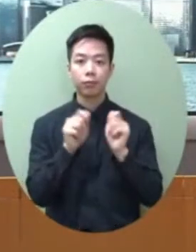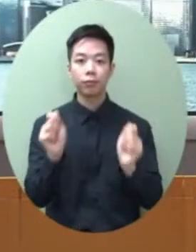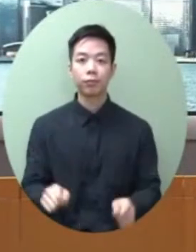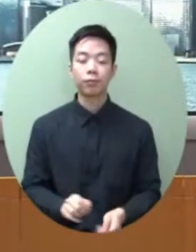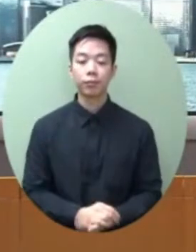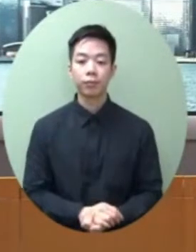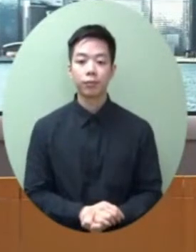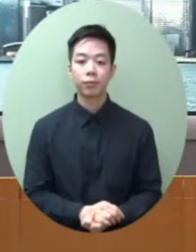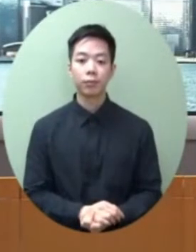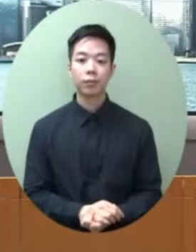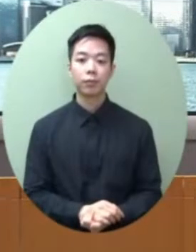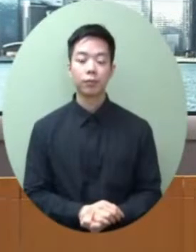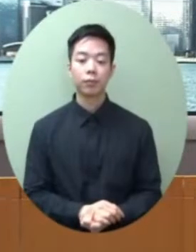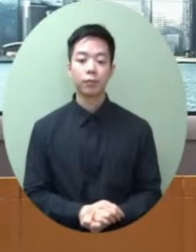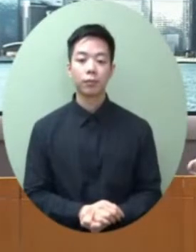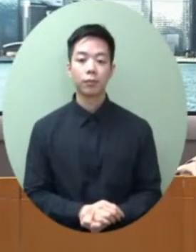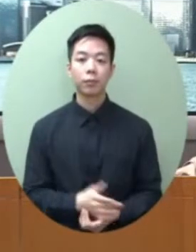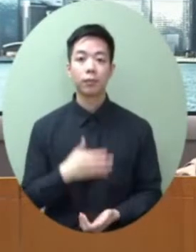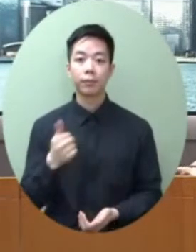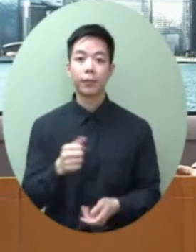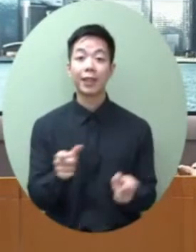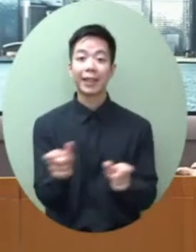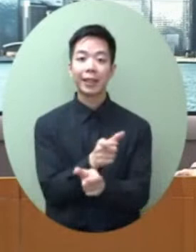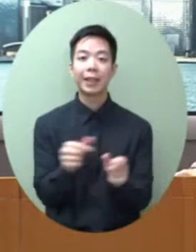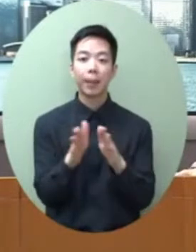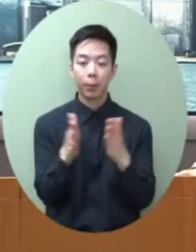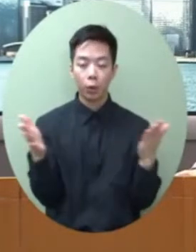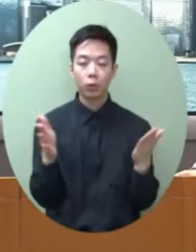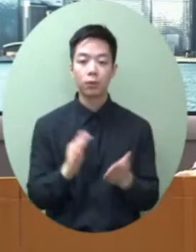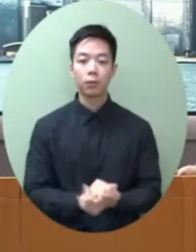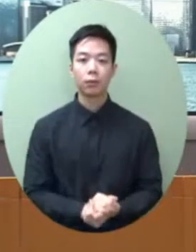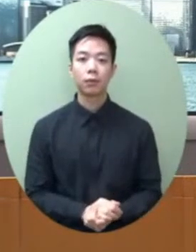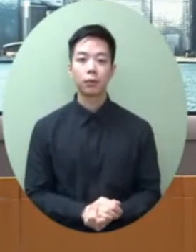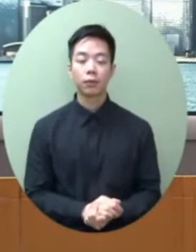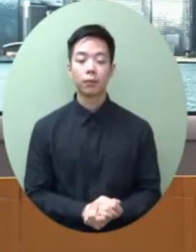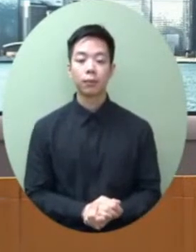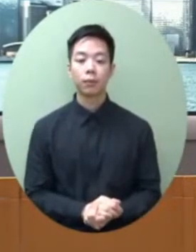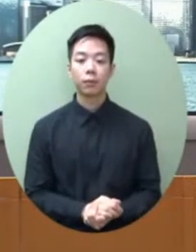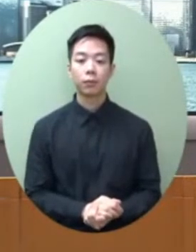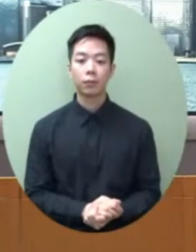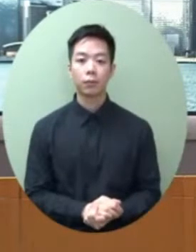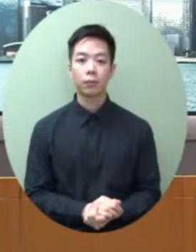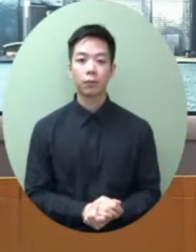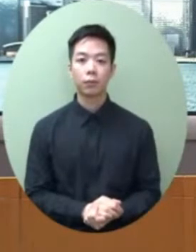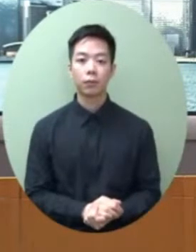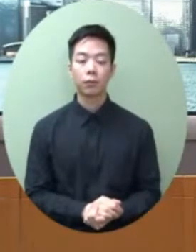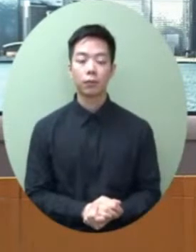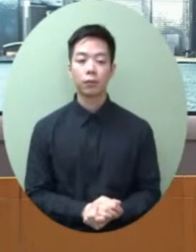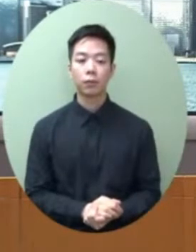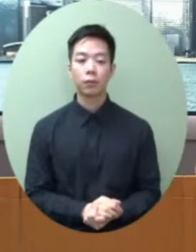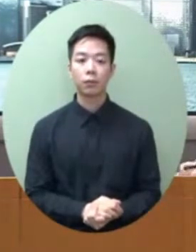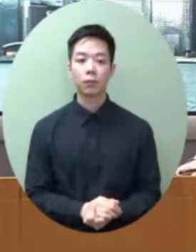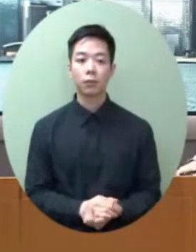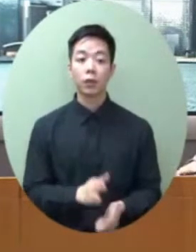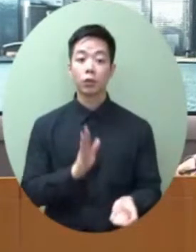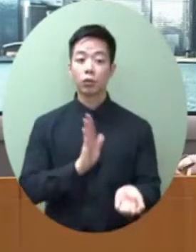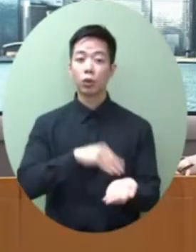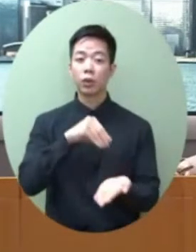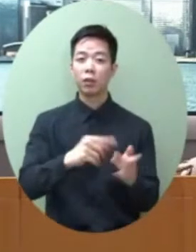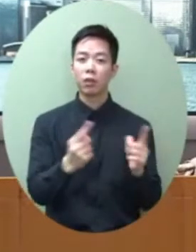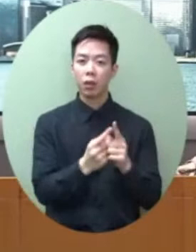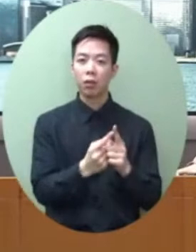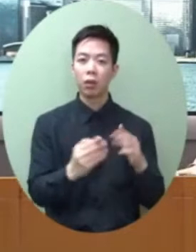last question. Hong Kong Economic Times. What's